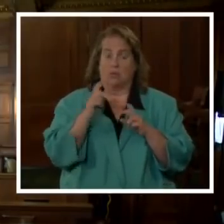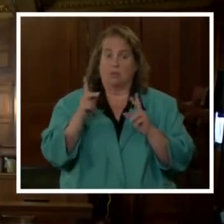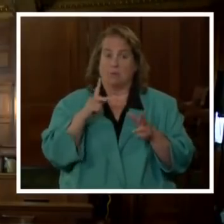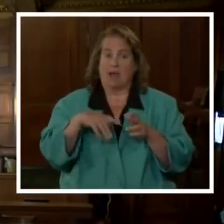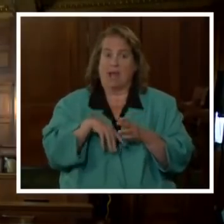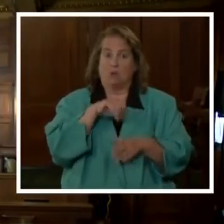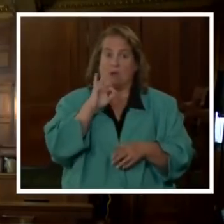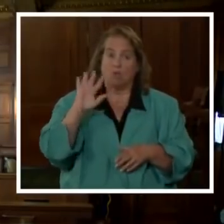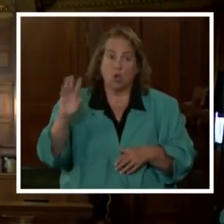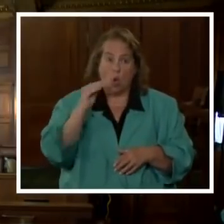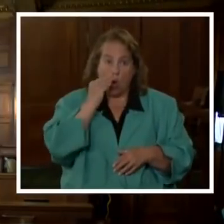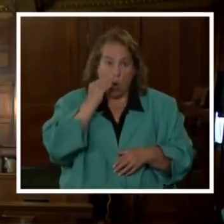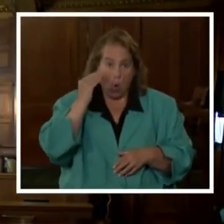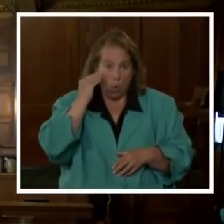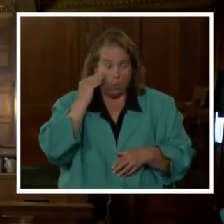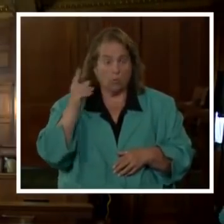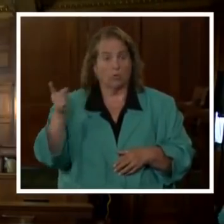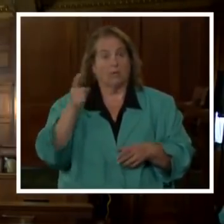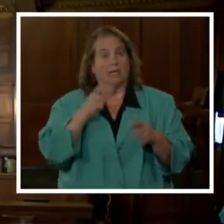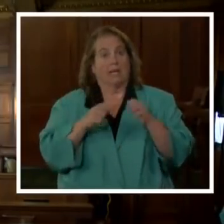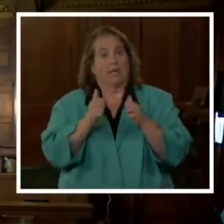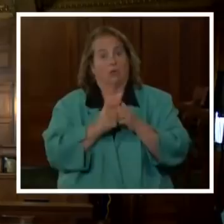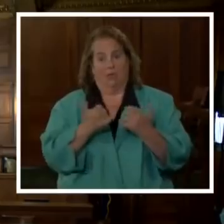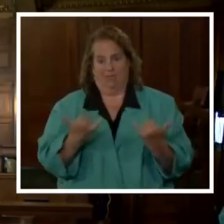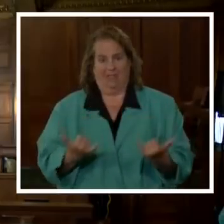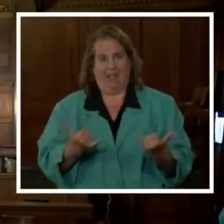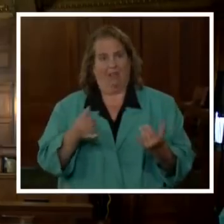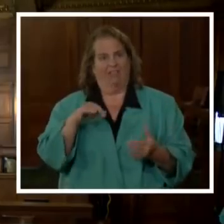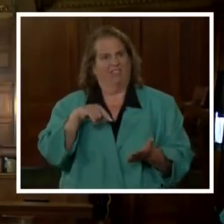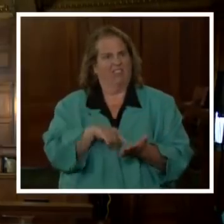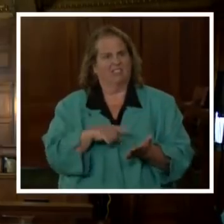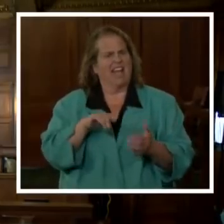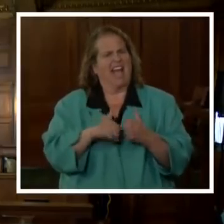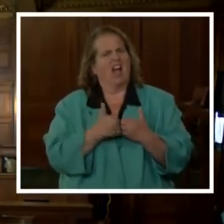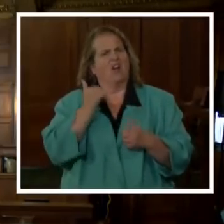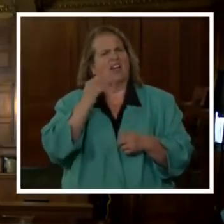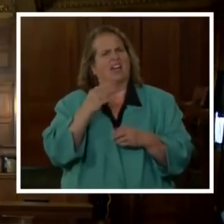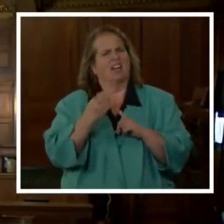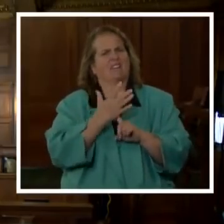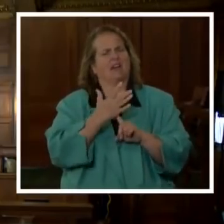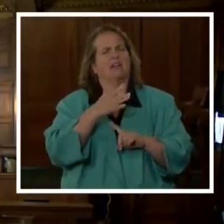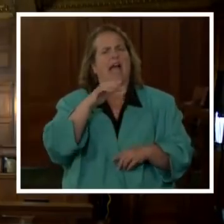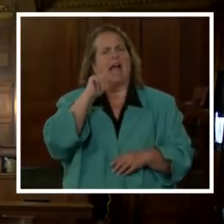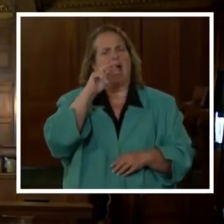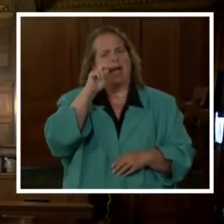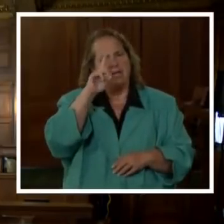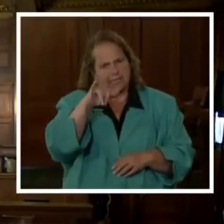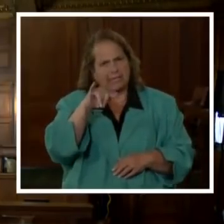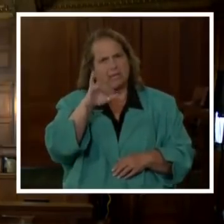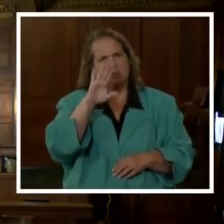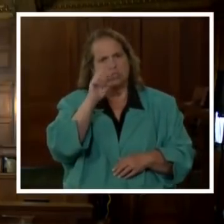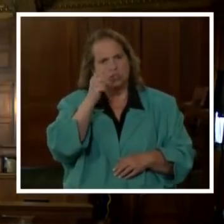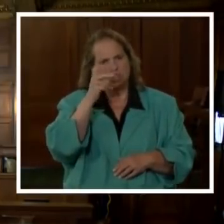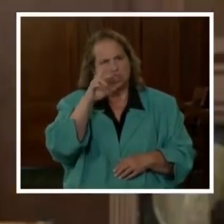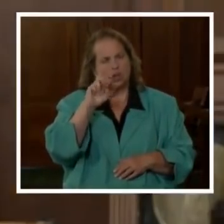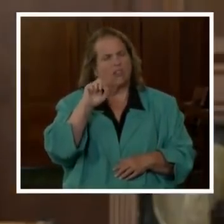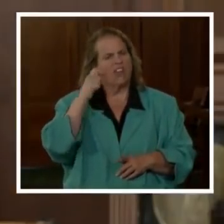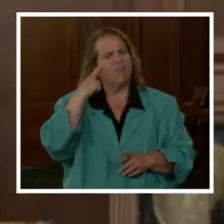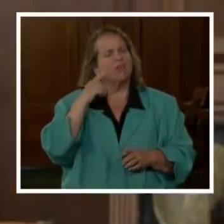outside your home. Yeah. You've been dealing with this. I mean, how does this affect any of the shootings?